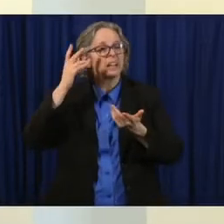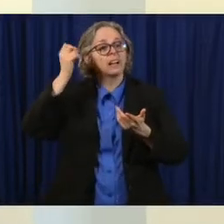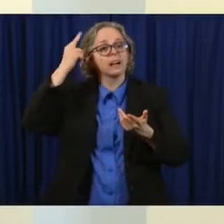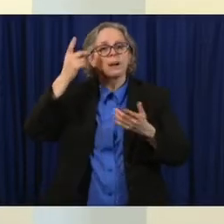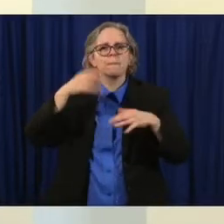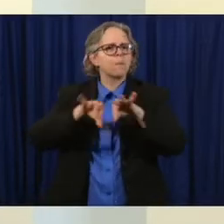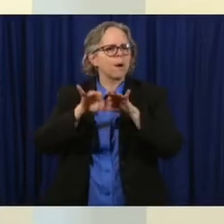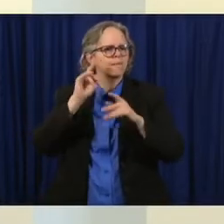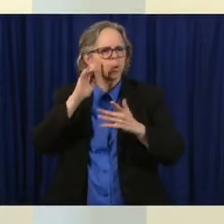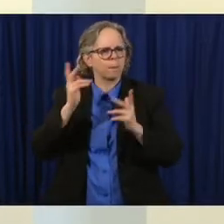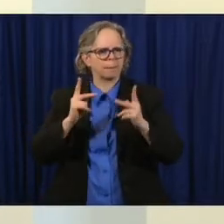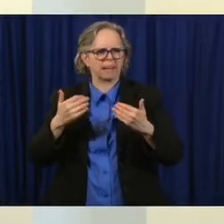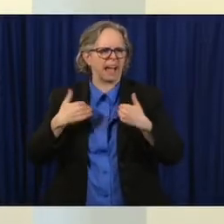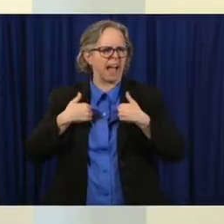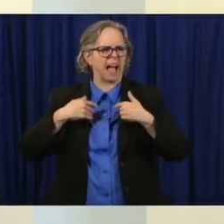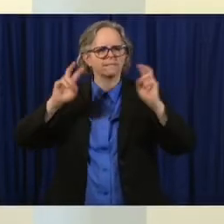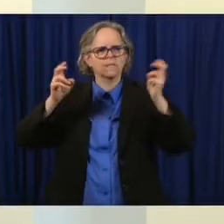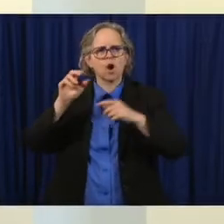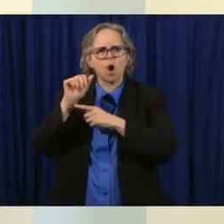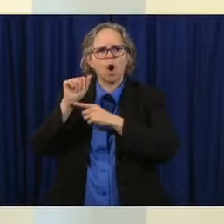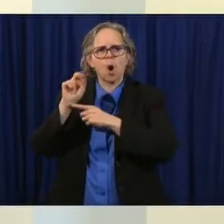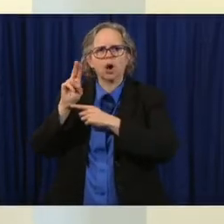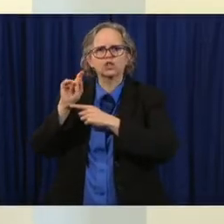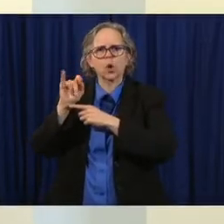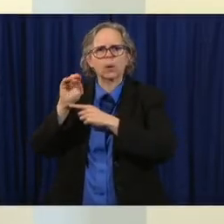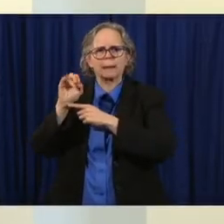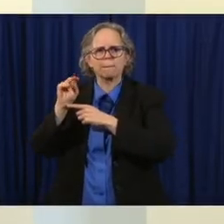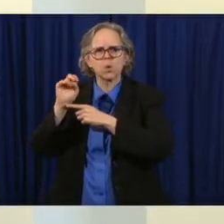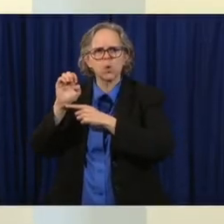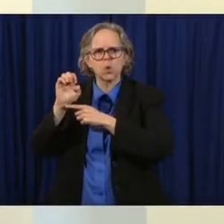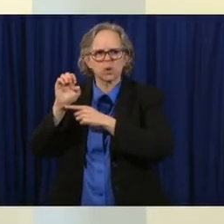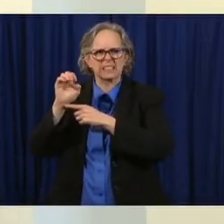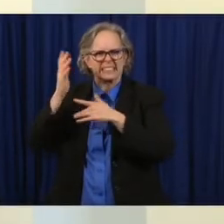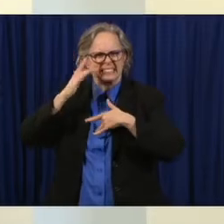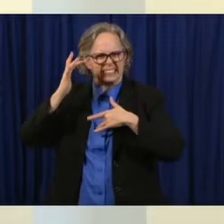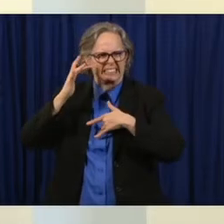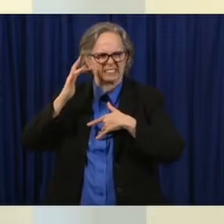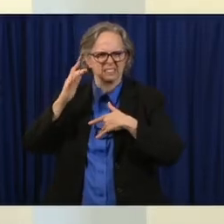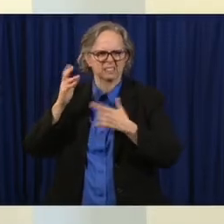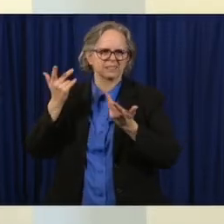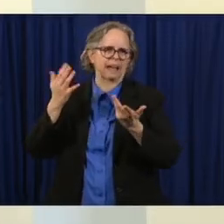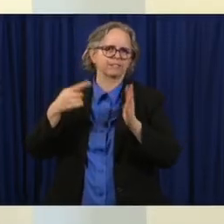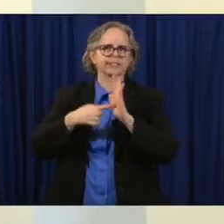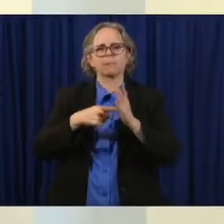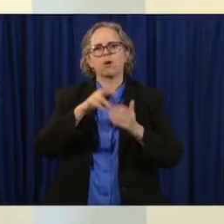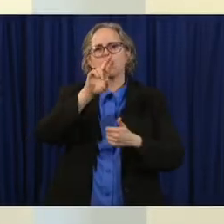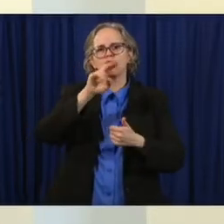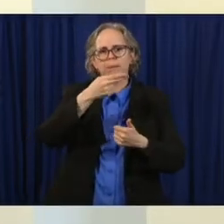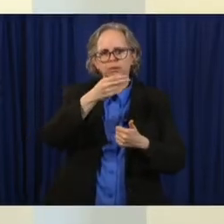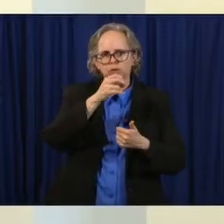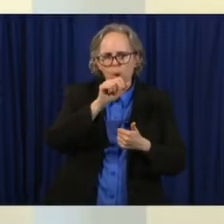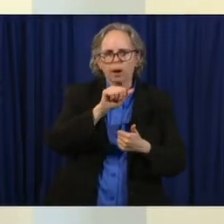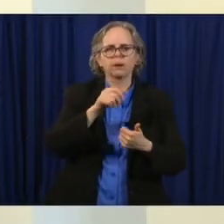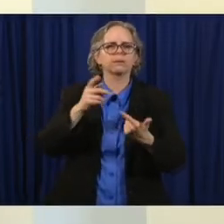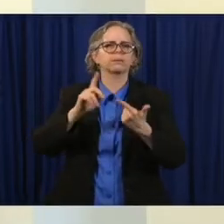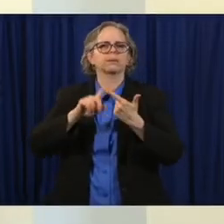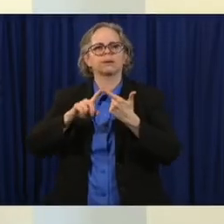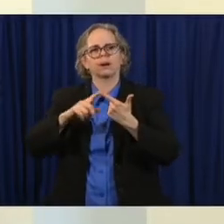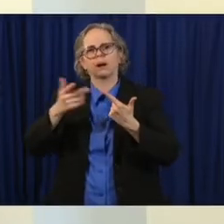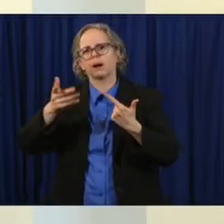autoimmune and rheumatologic diseases as well. It's very essential to them. So when we had shortages,